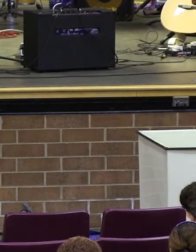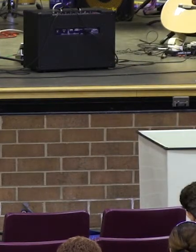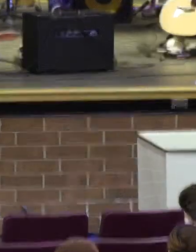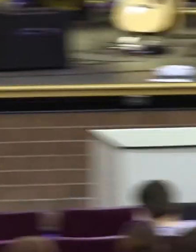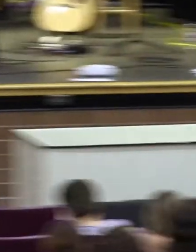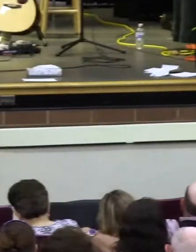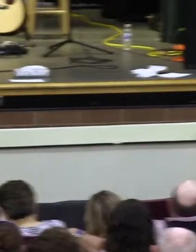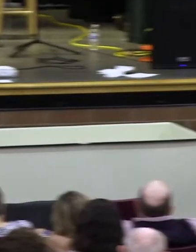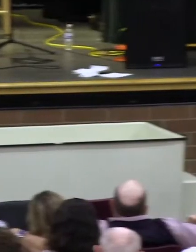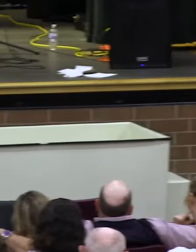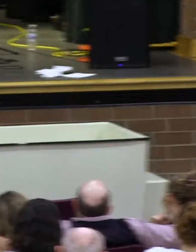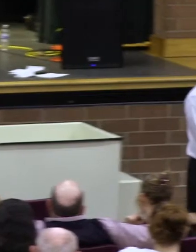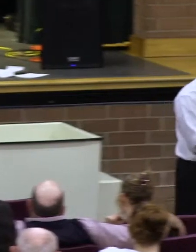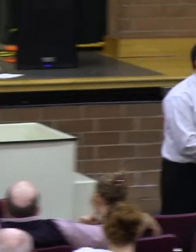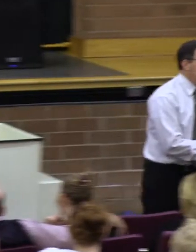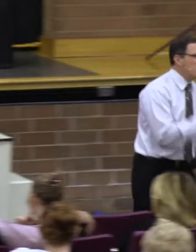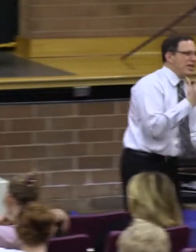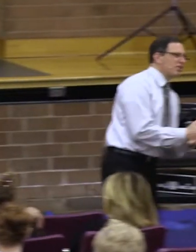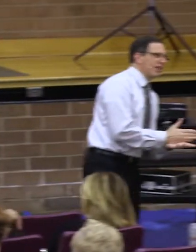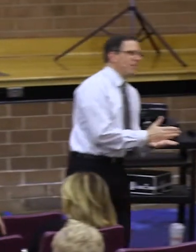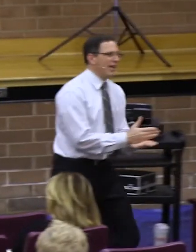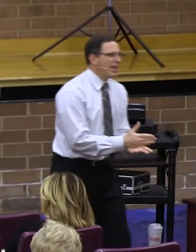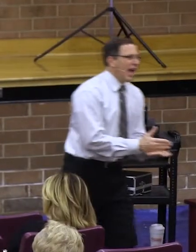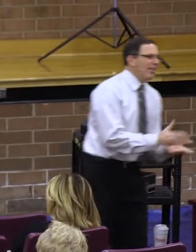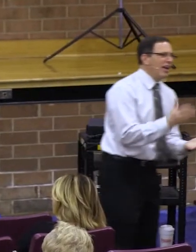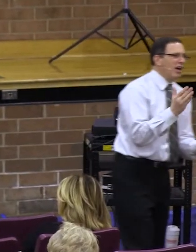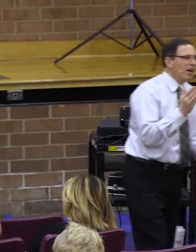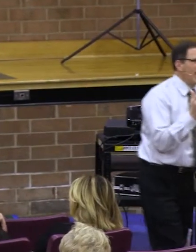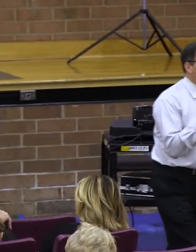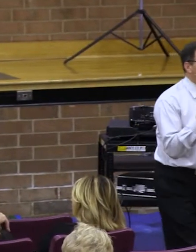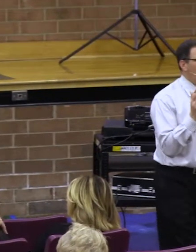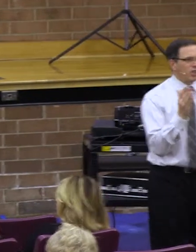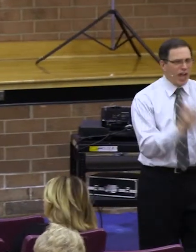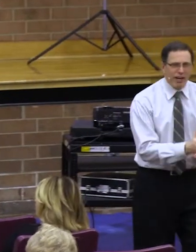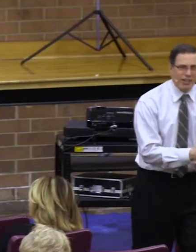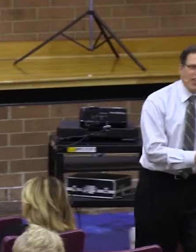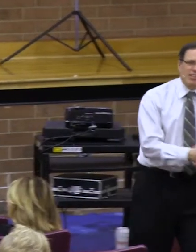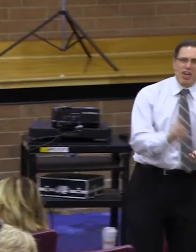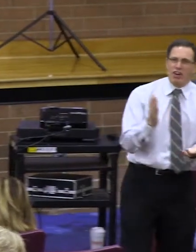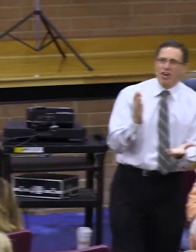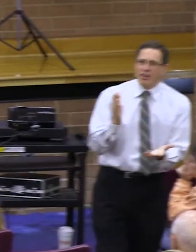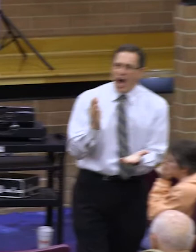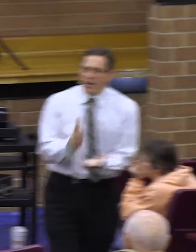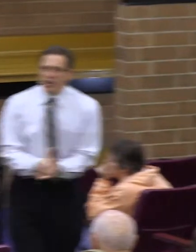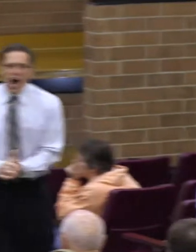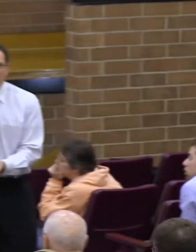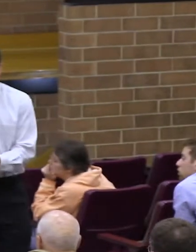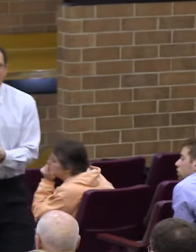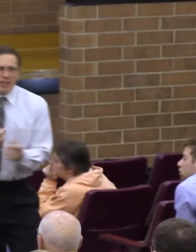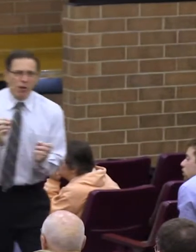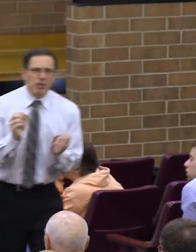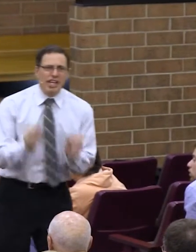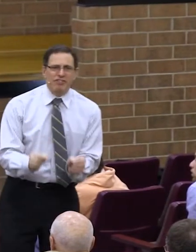if there's ever if somebody in the house of God if you hear somebody and they are they are are sharing things that are not of